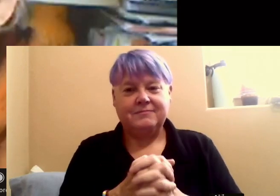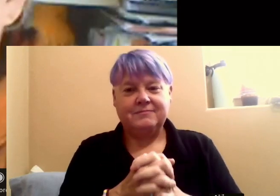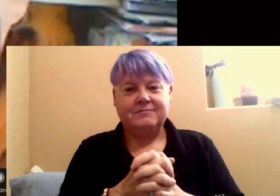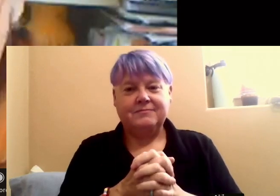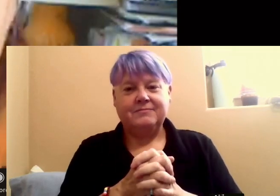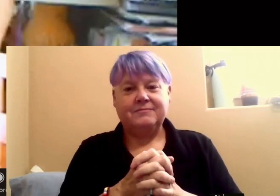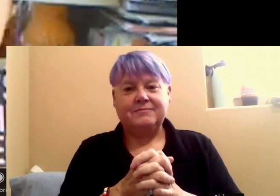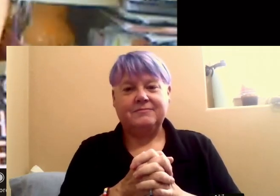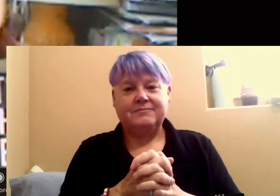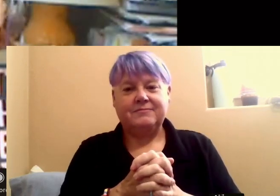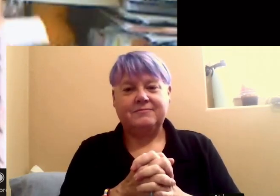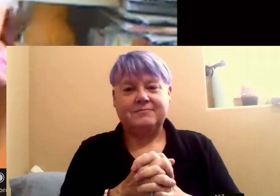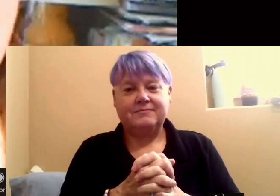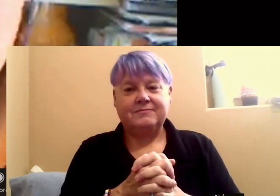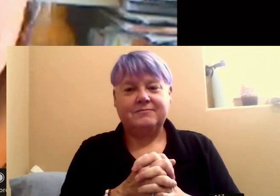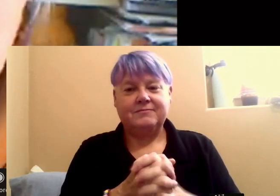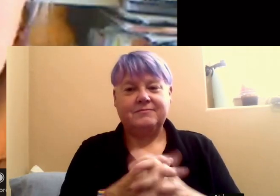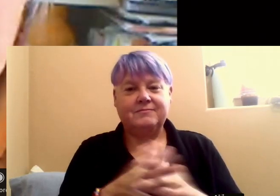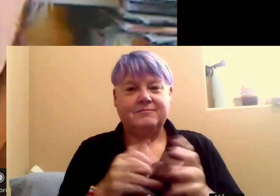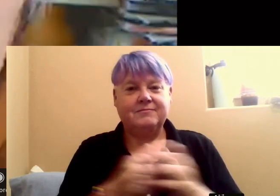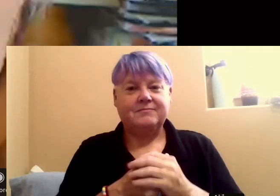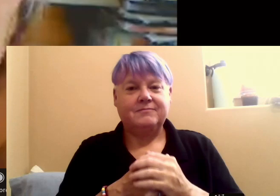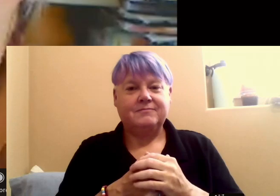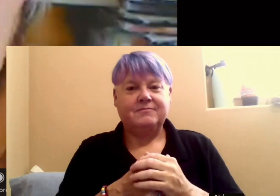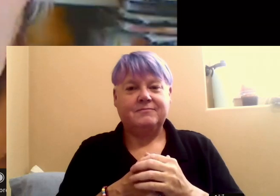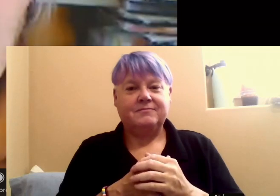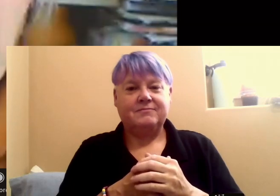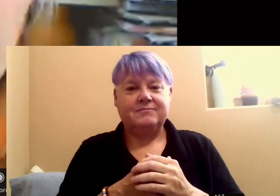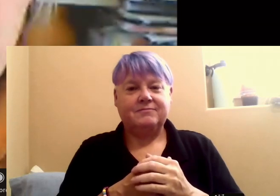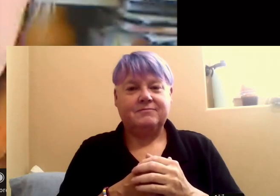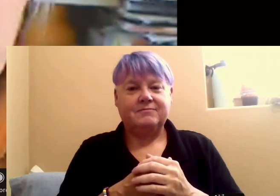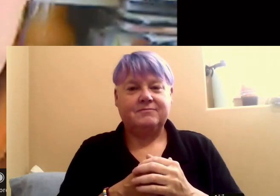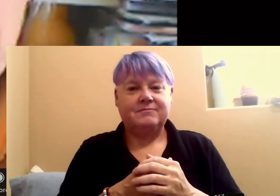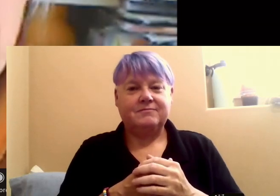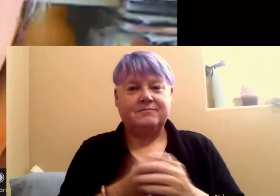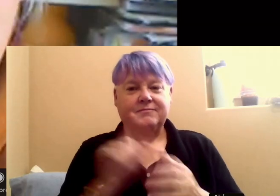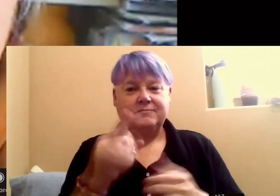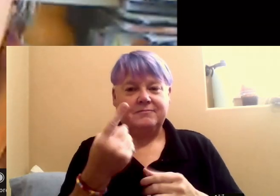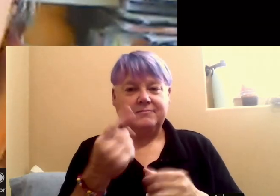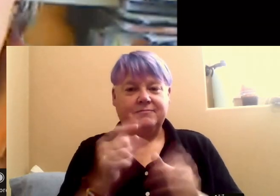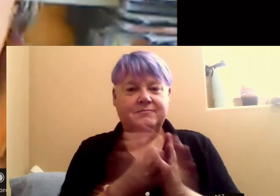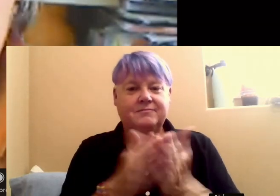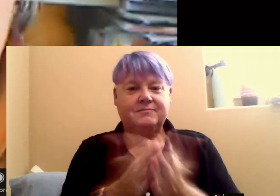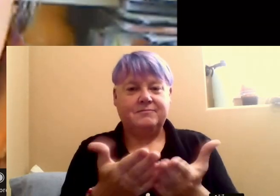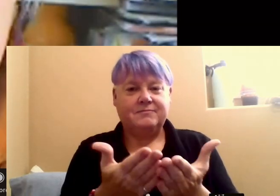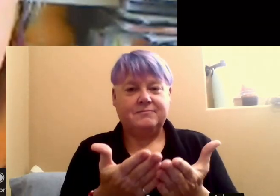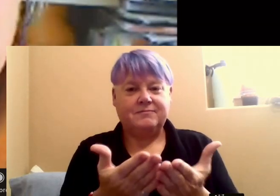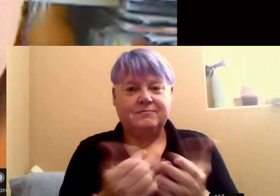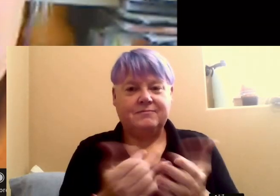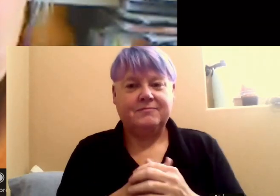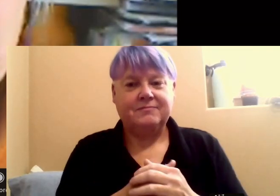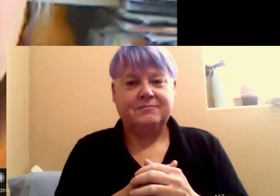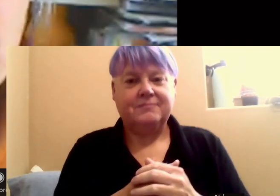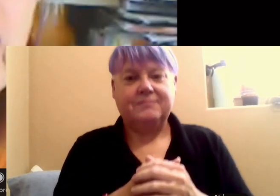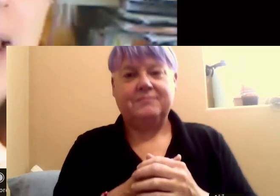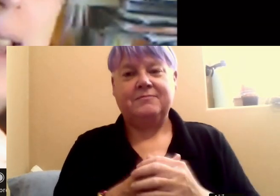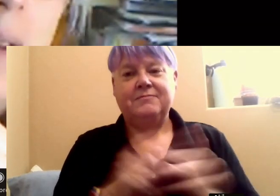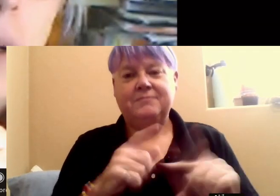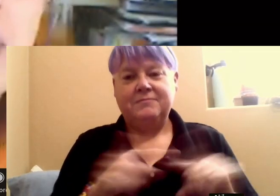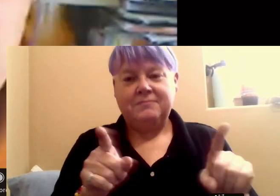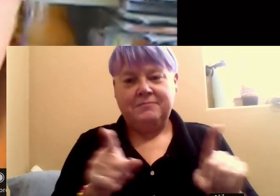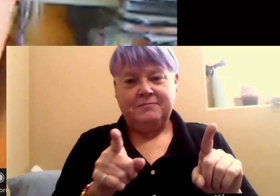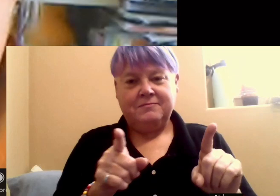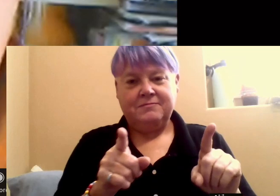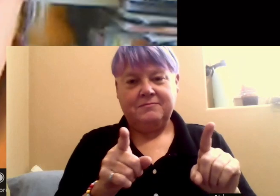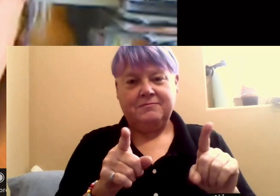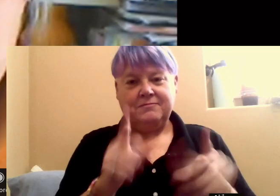the book that's going to look like this. This is actually my first book wrapped in the printout of the cover, but What's